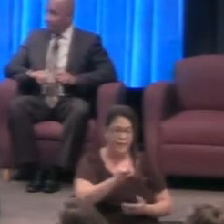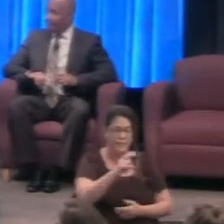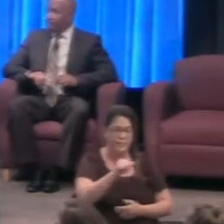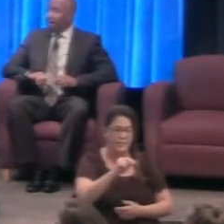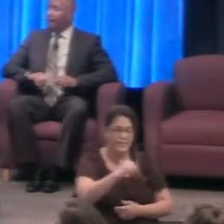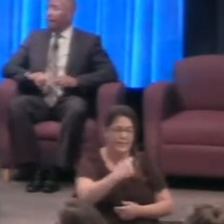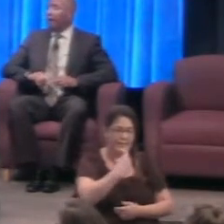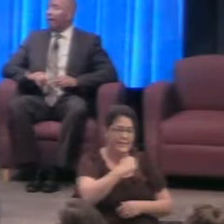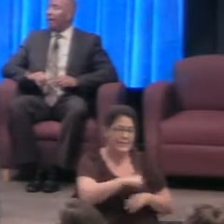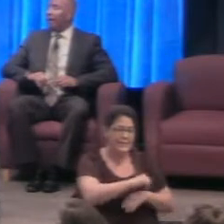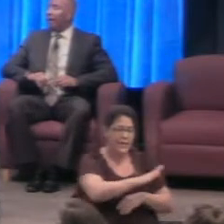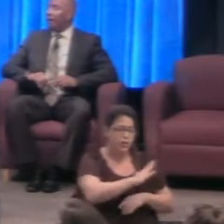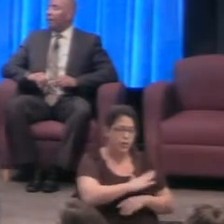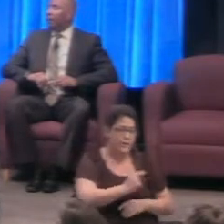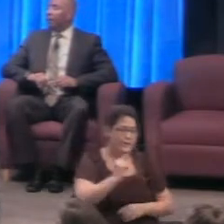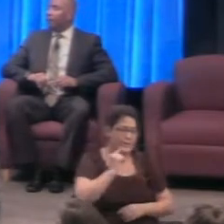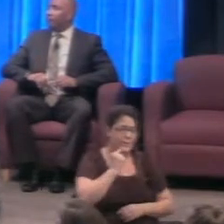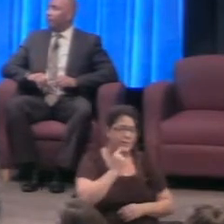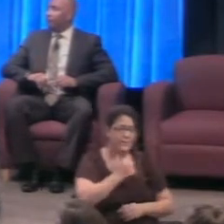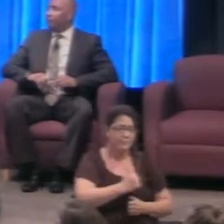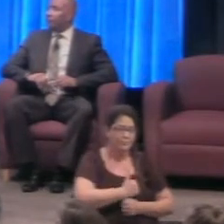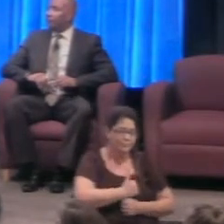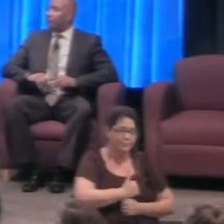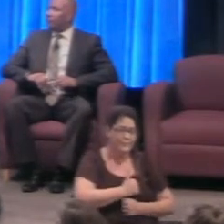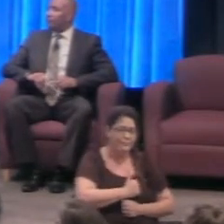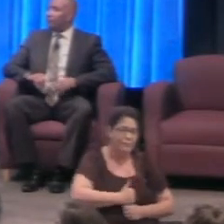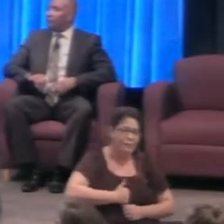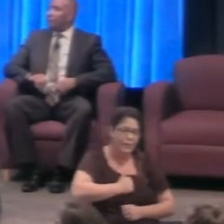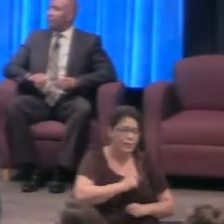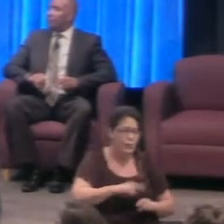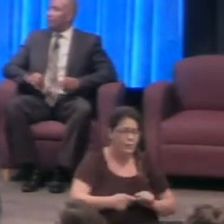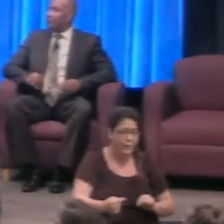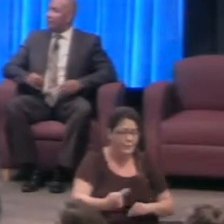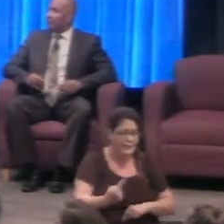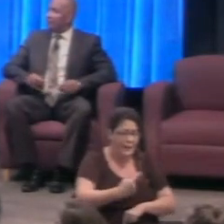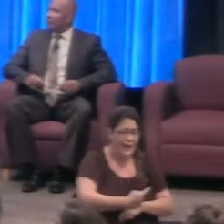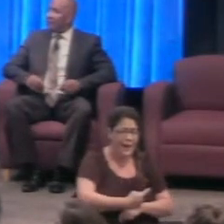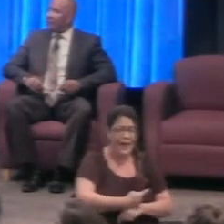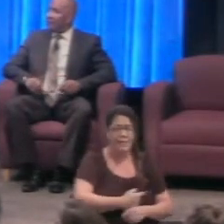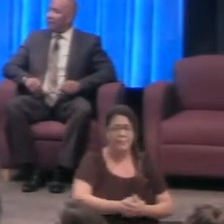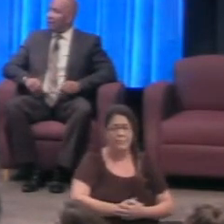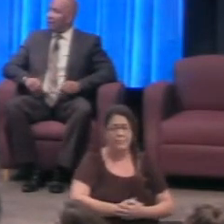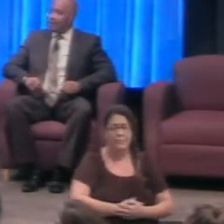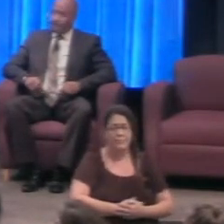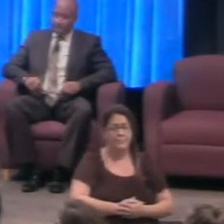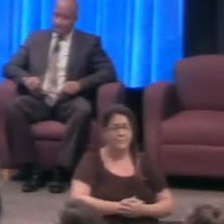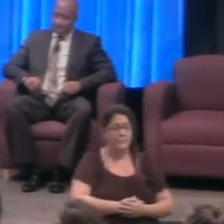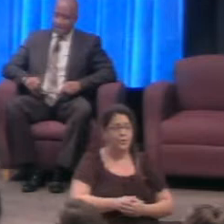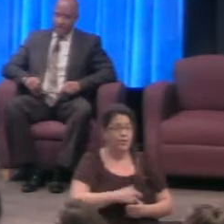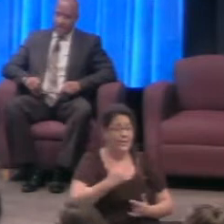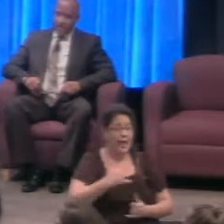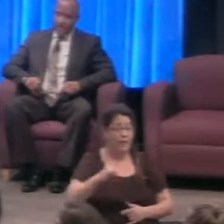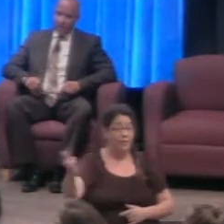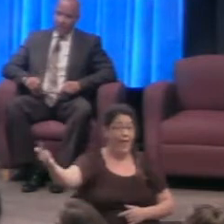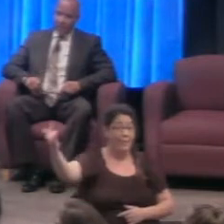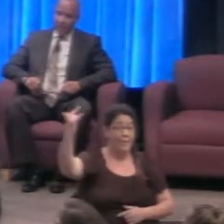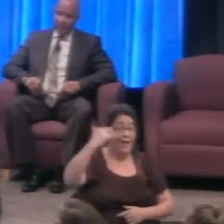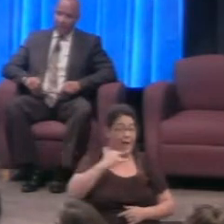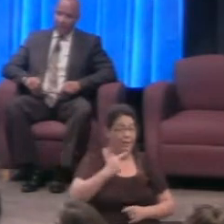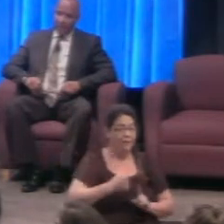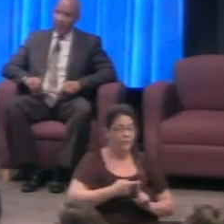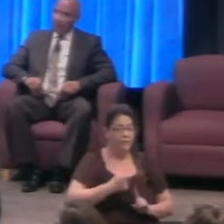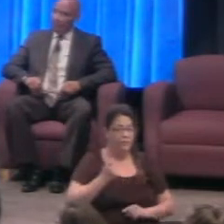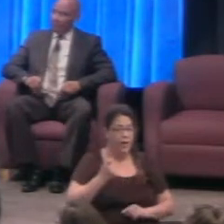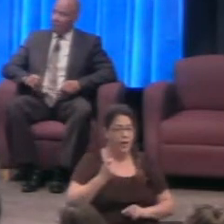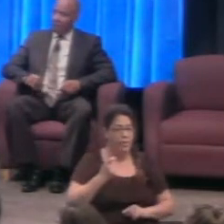her deepest regards. She would love to have been here today as well, but she's actually on an airplane flying back from Greece